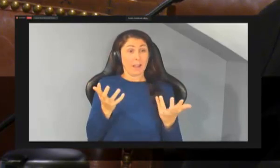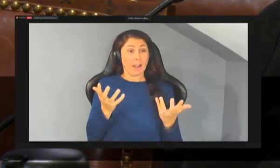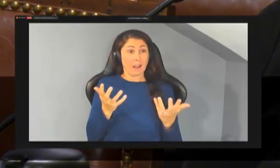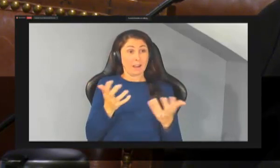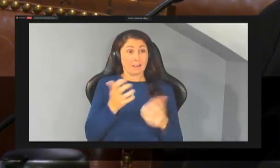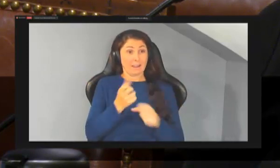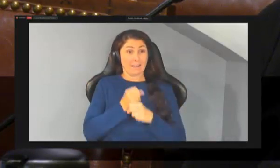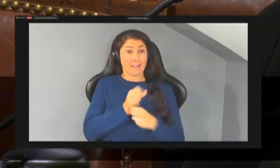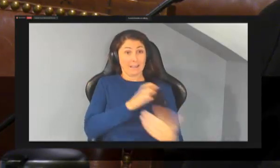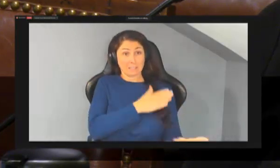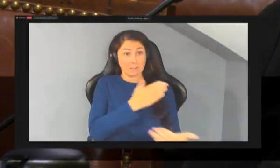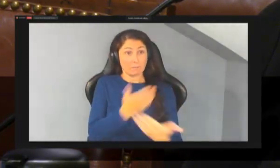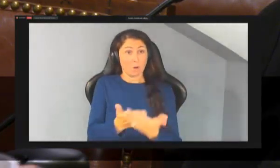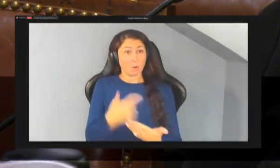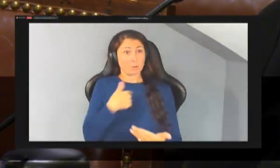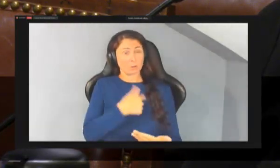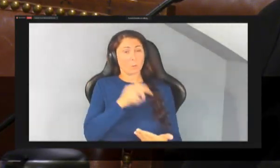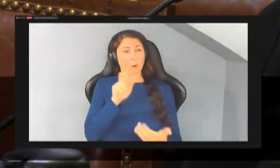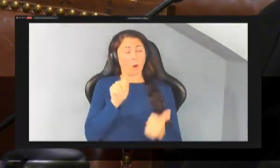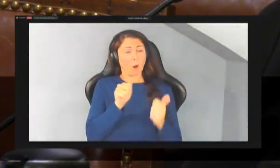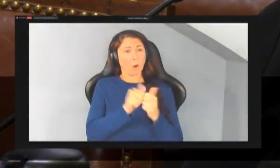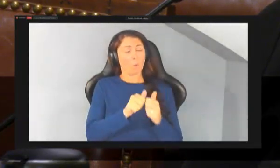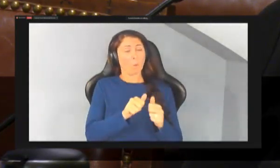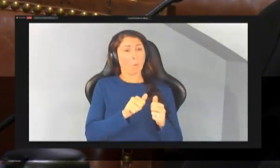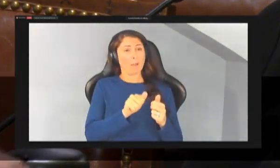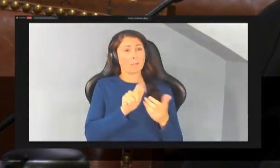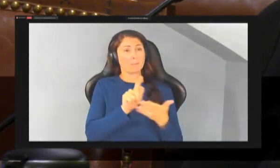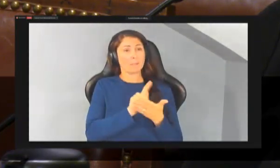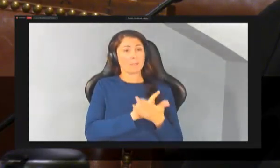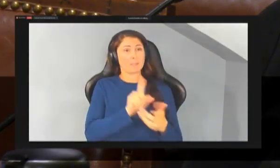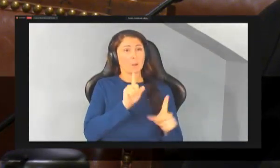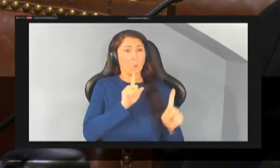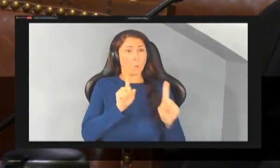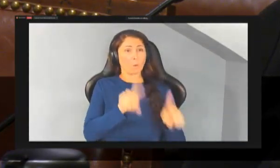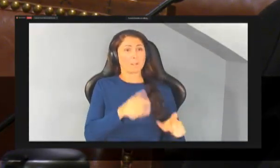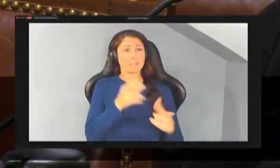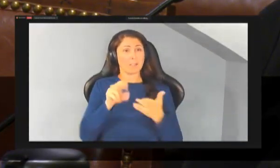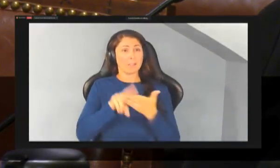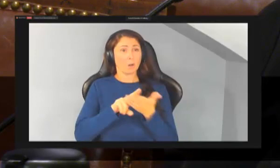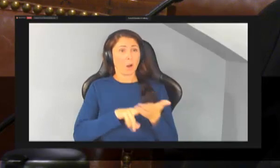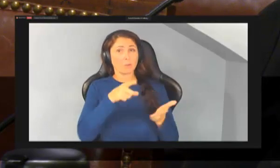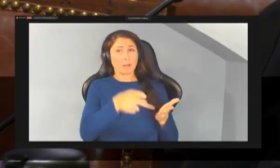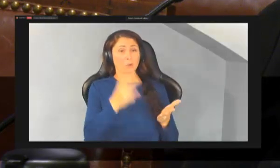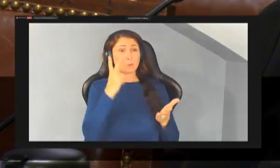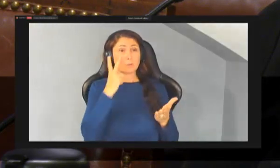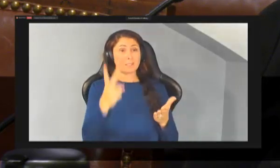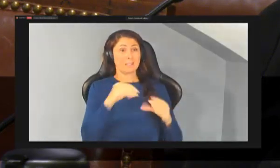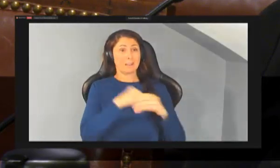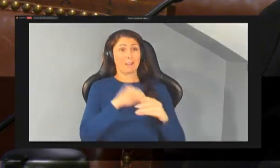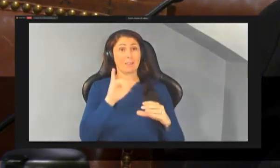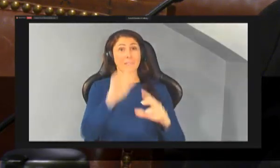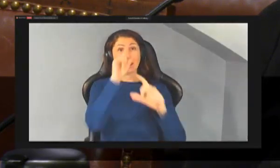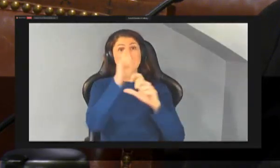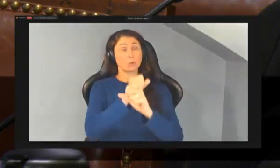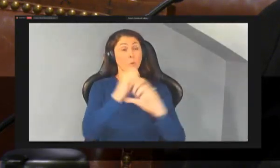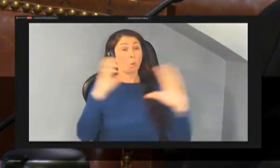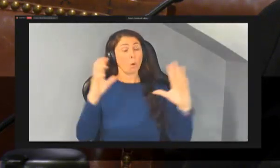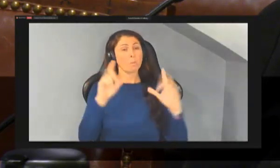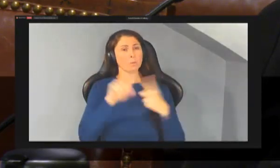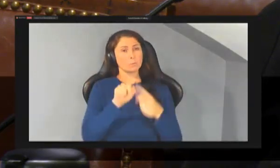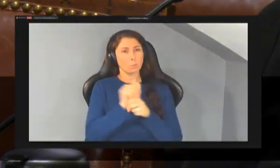now with the ordinance to actually the contract, I think, as you see in the scope, to work with us